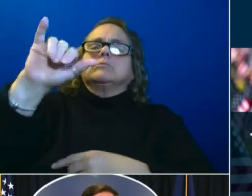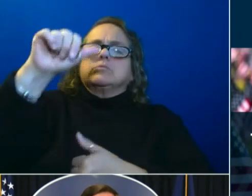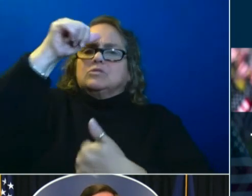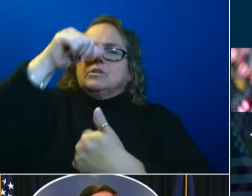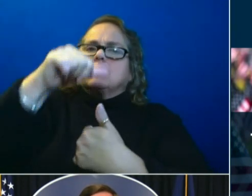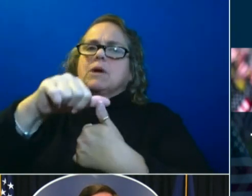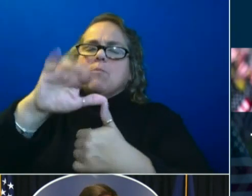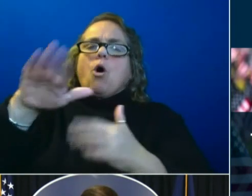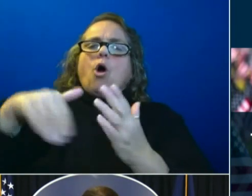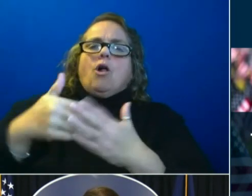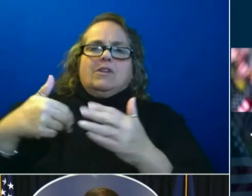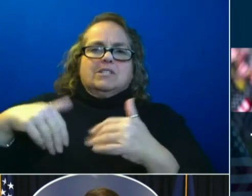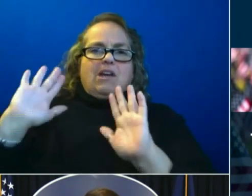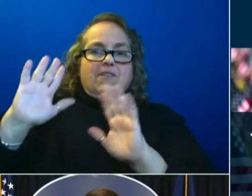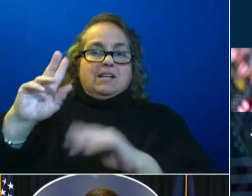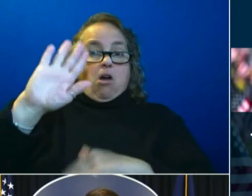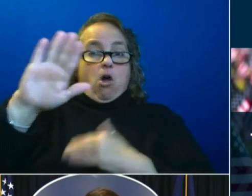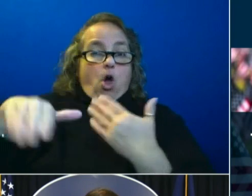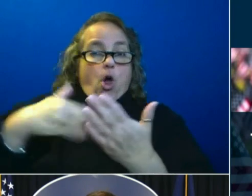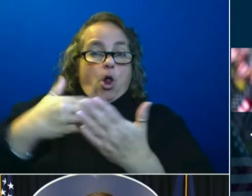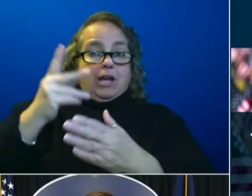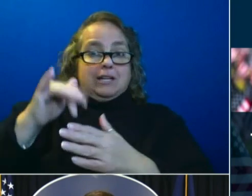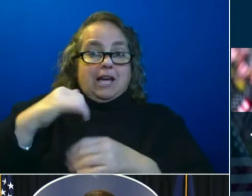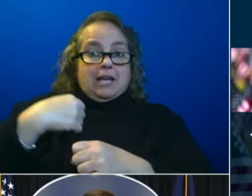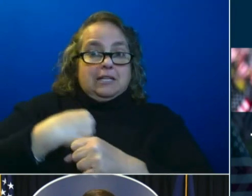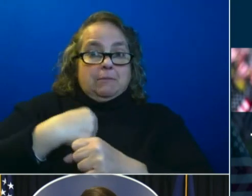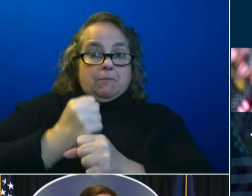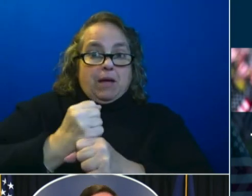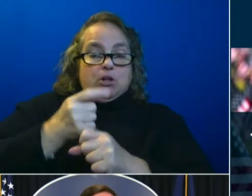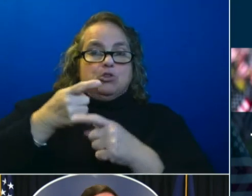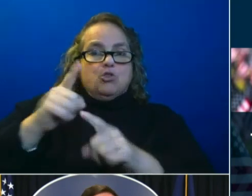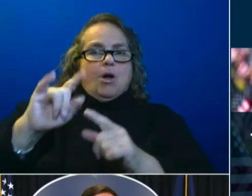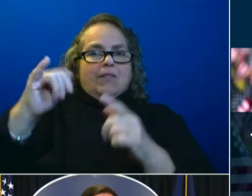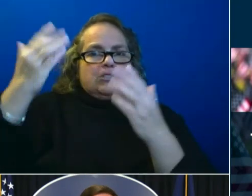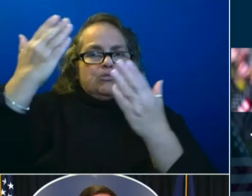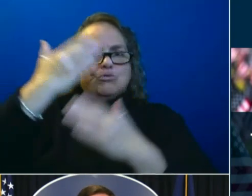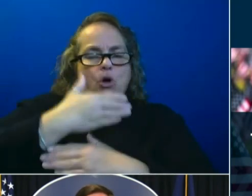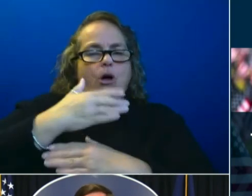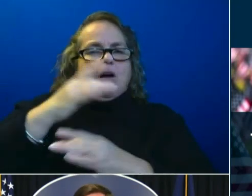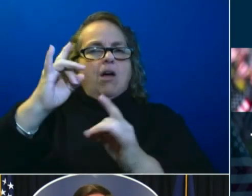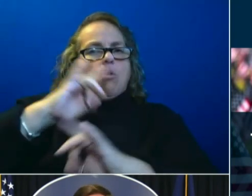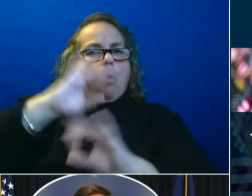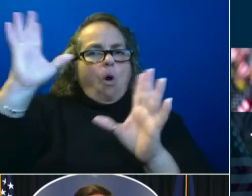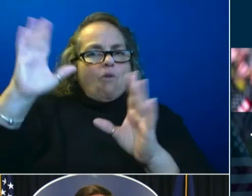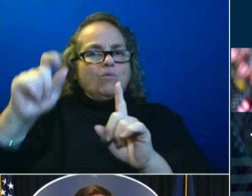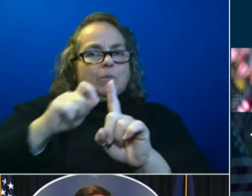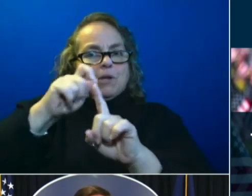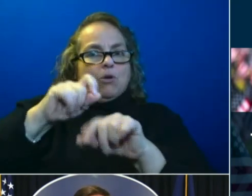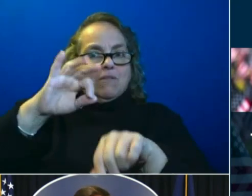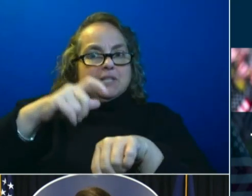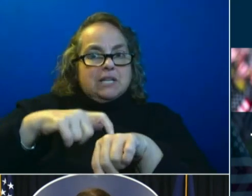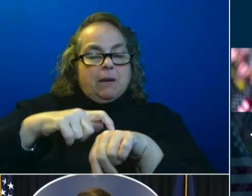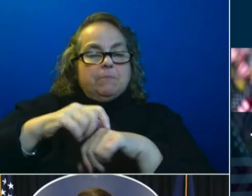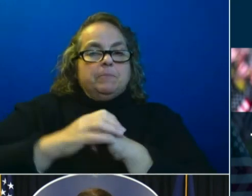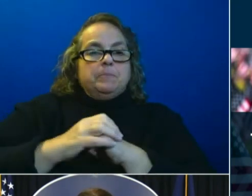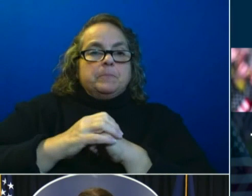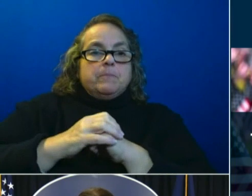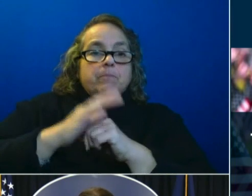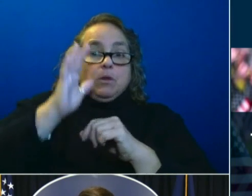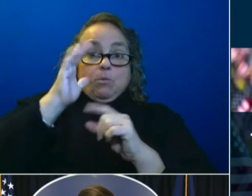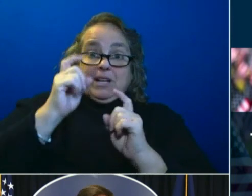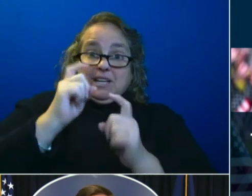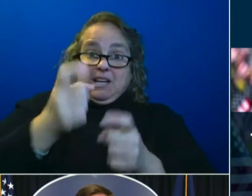dark and difficult period. The memorial will stand in tribute to the togetherness that allowed us